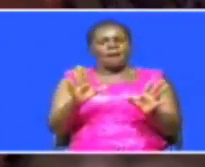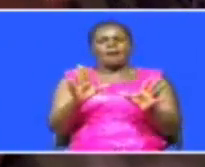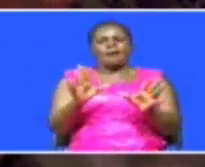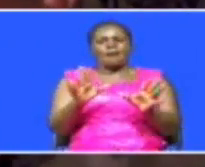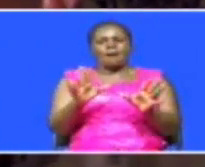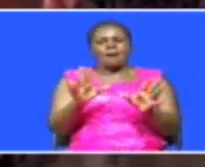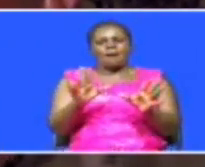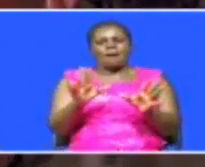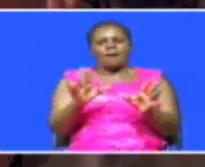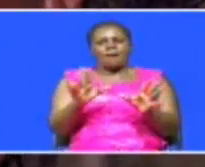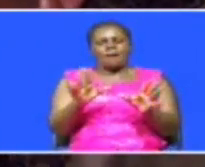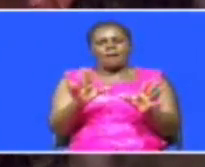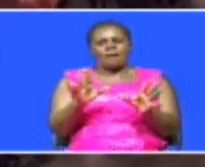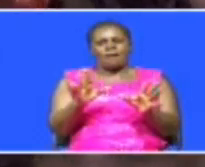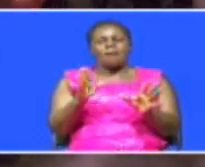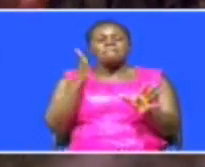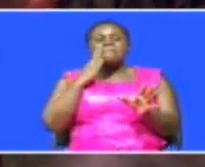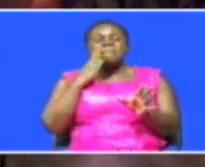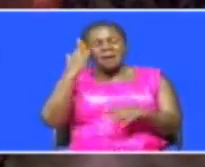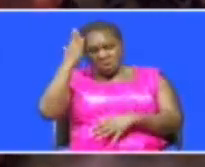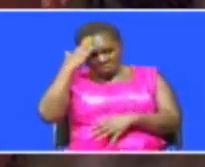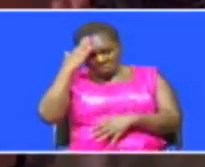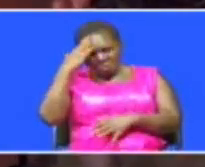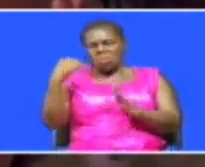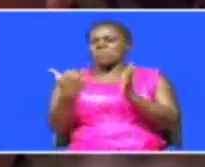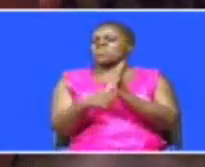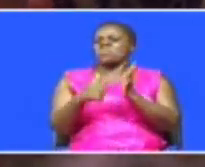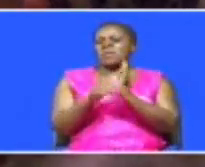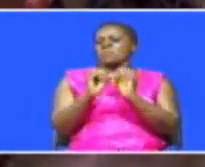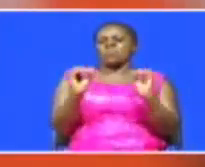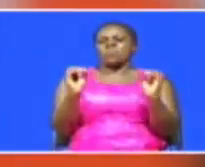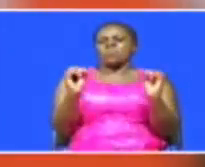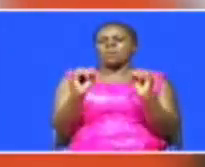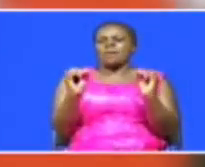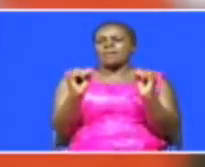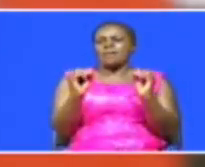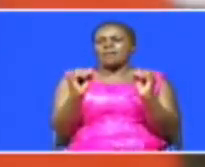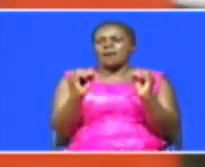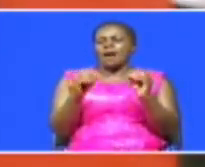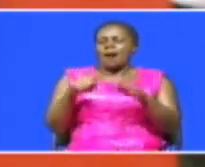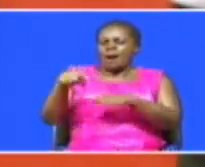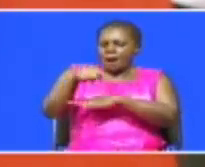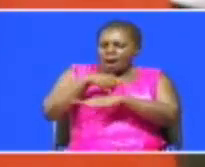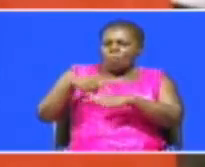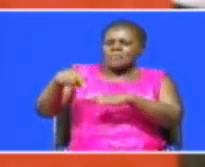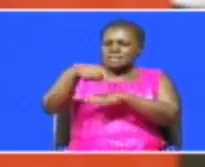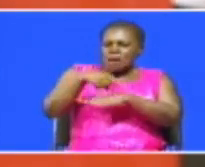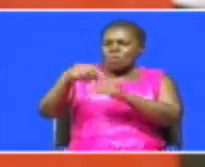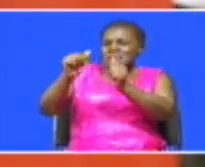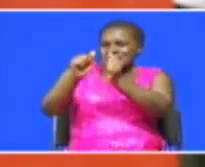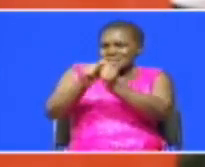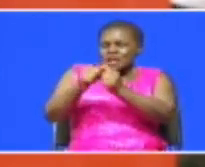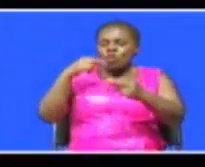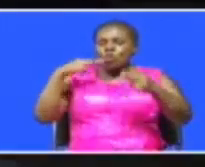I knew I'd be, so long as Mom knew, that was what was going through my head. For over 10 hours, Dusit Hotel